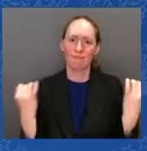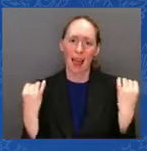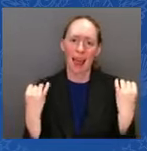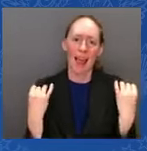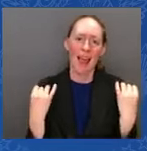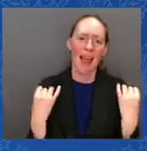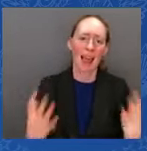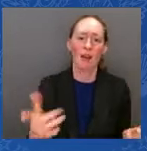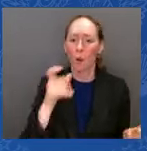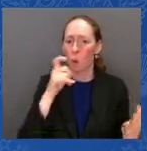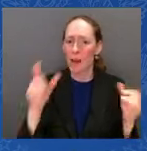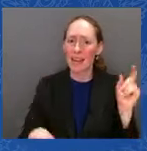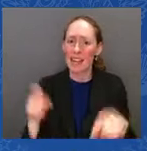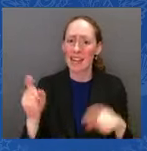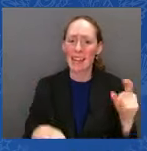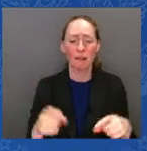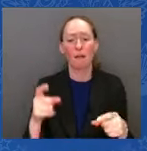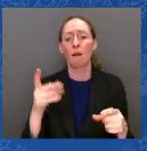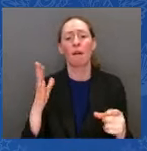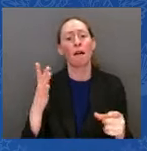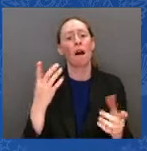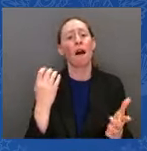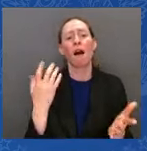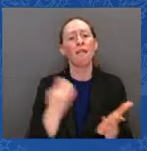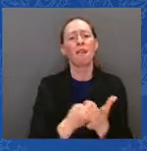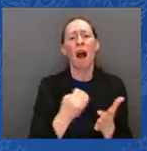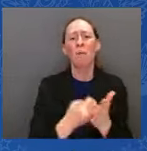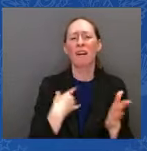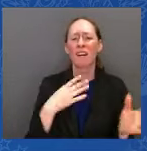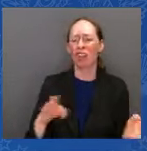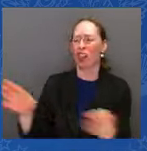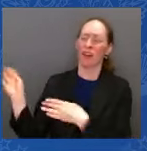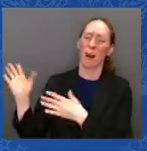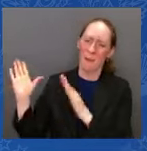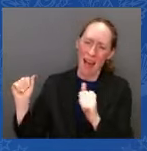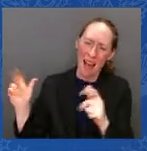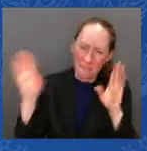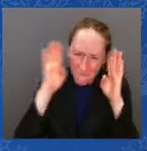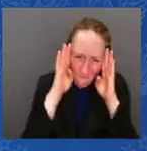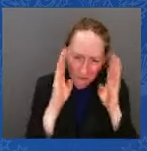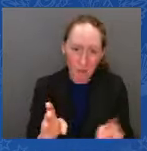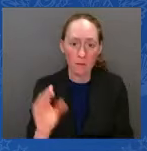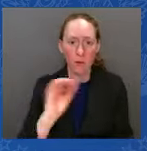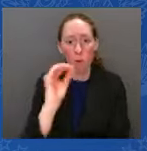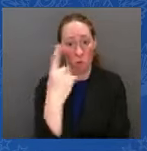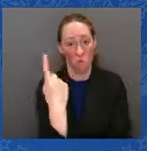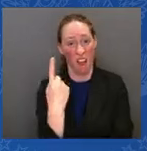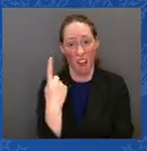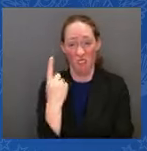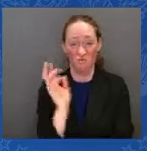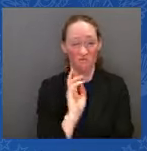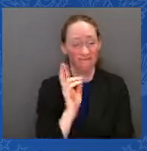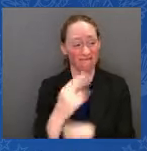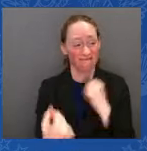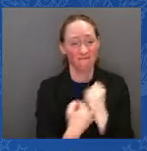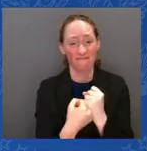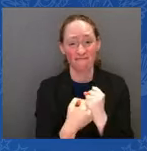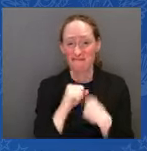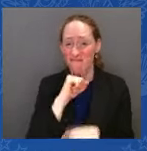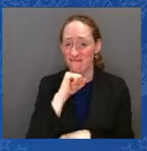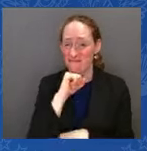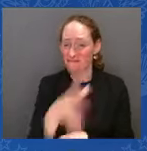track. It didn't have a single solitary Republican vote. Then I signed the bipartisan infrastructure law, which had some Republicans voting